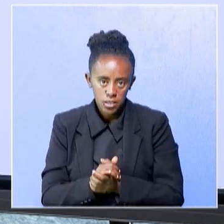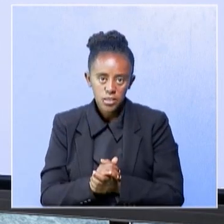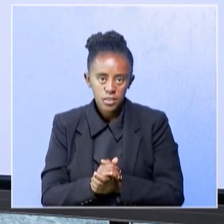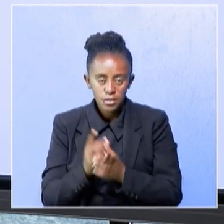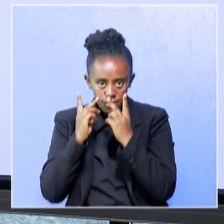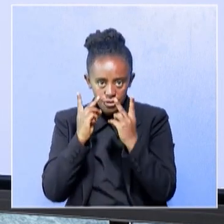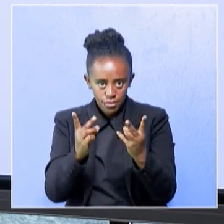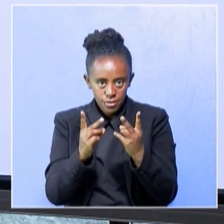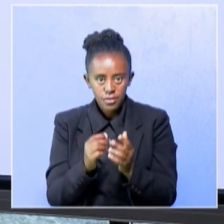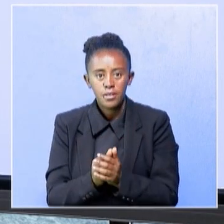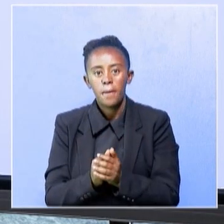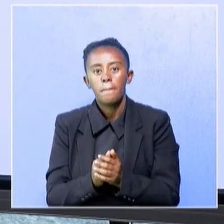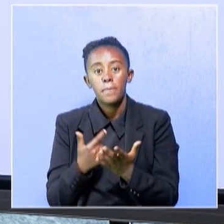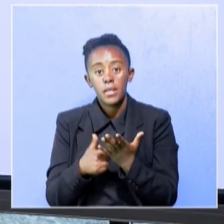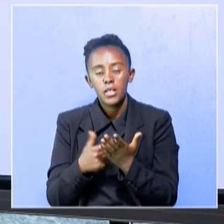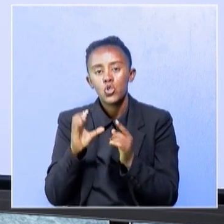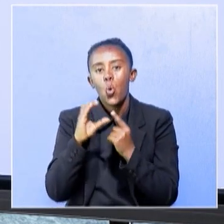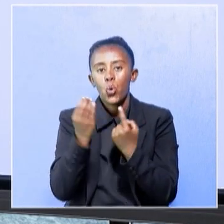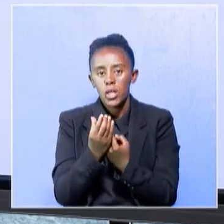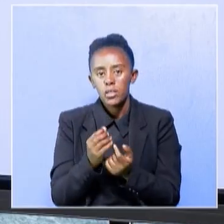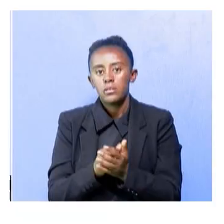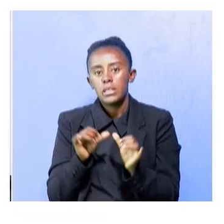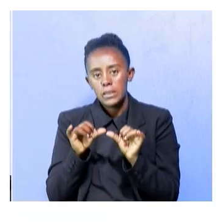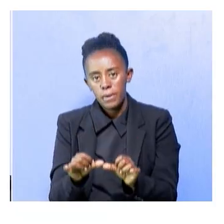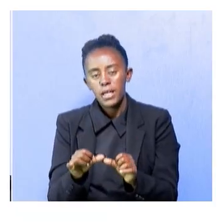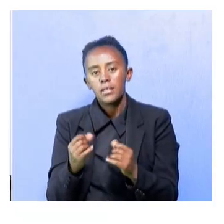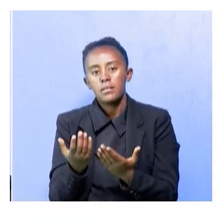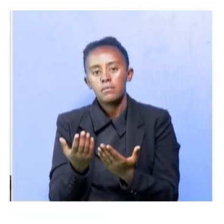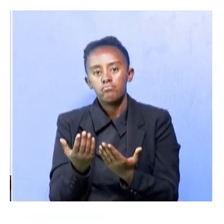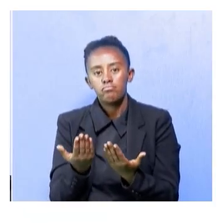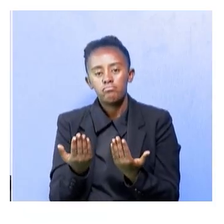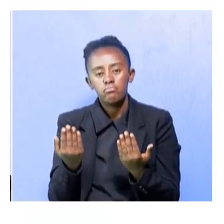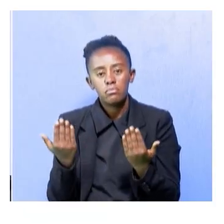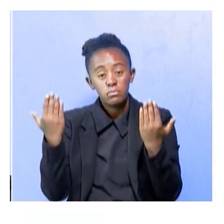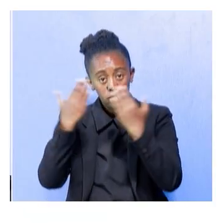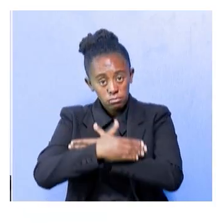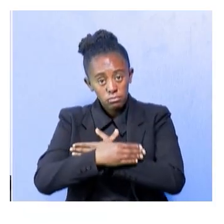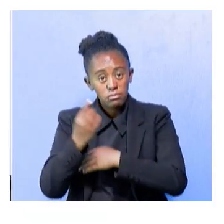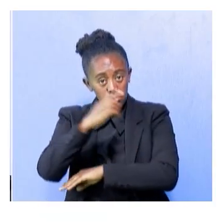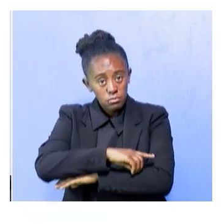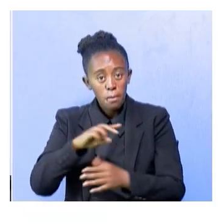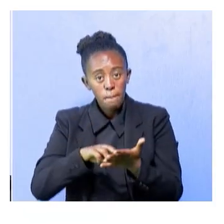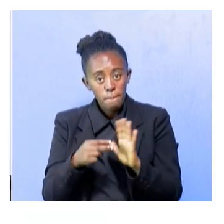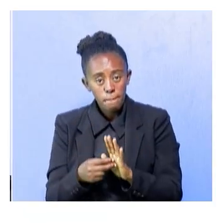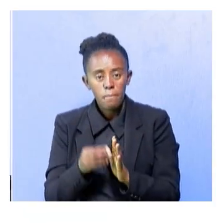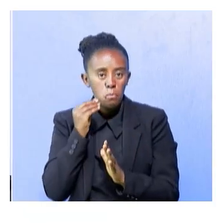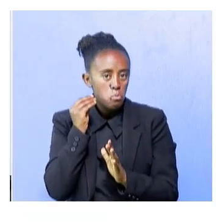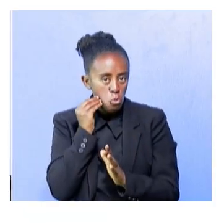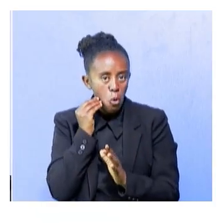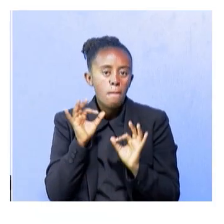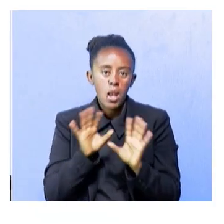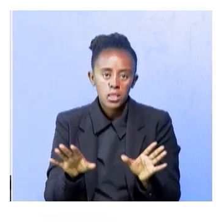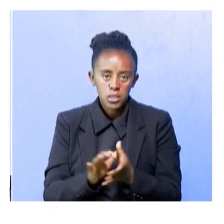Look, spend the night. This is the context. It's okay, spend the night, the day and the night. Mean that? Not harm at all. They are